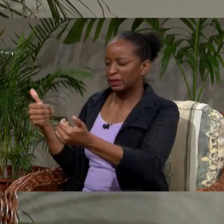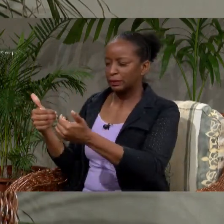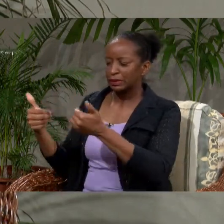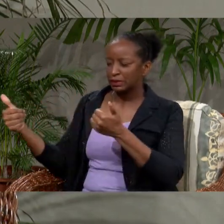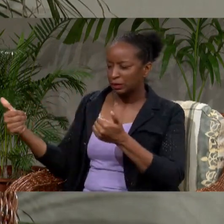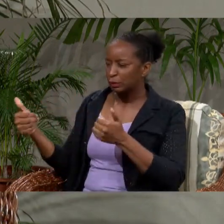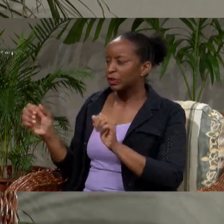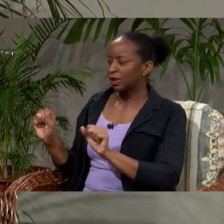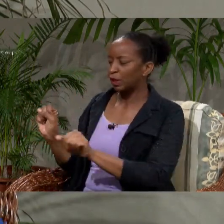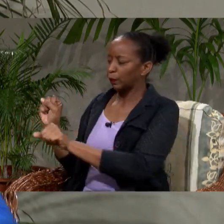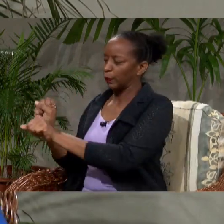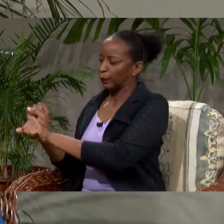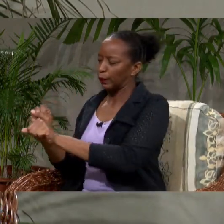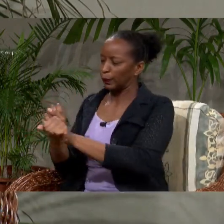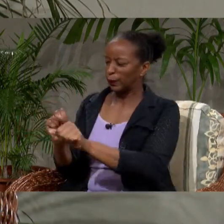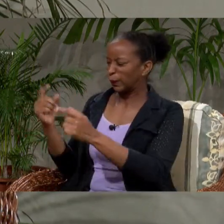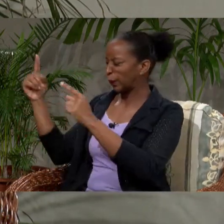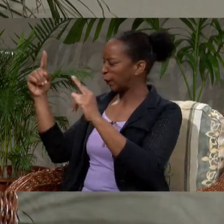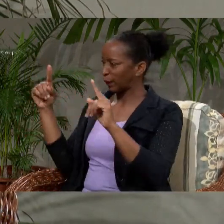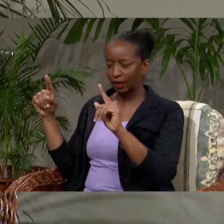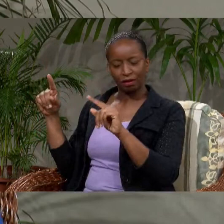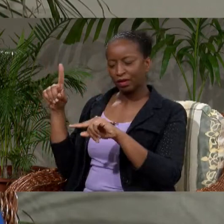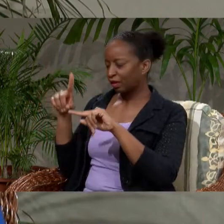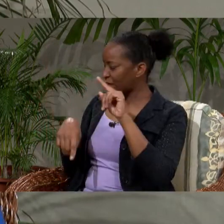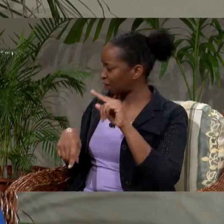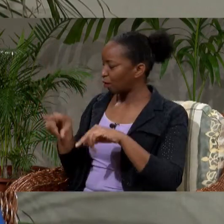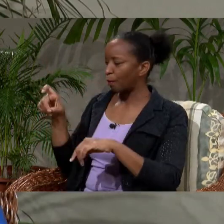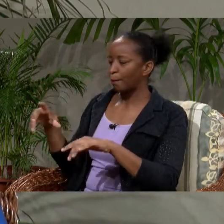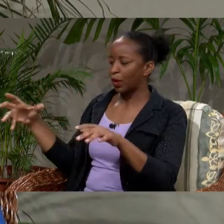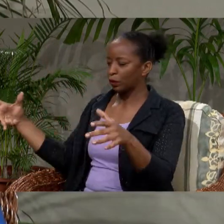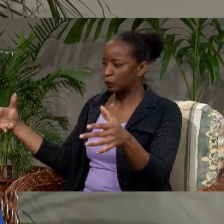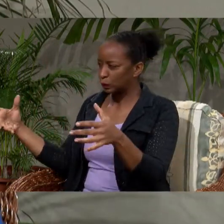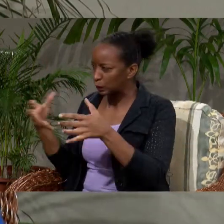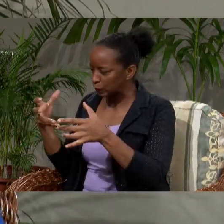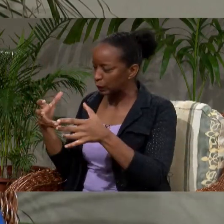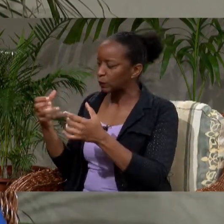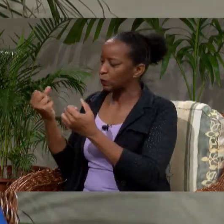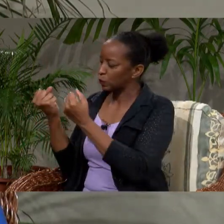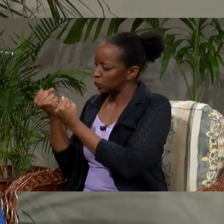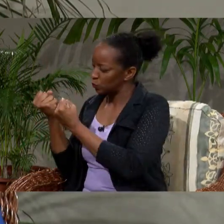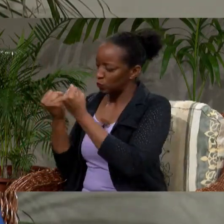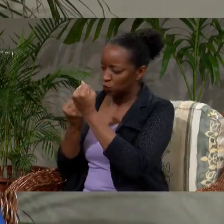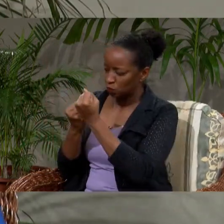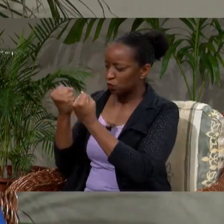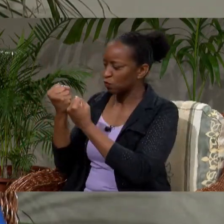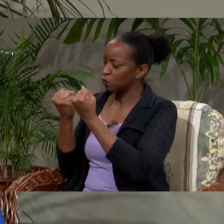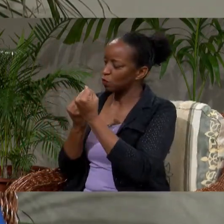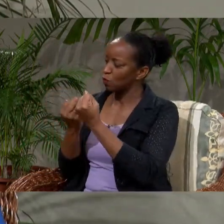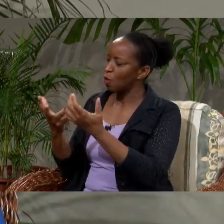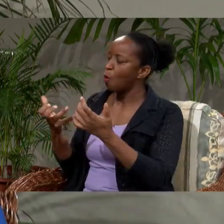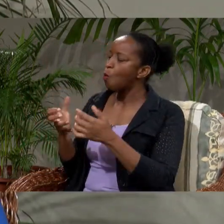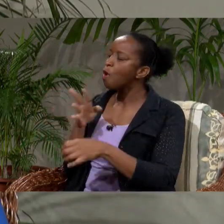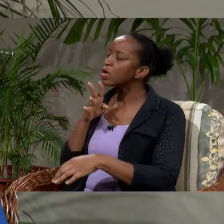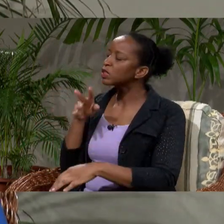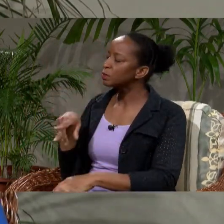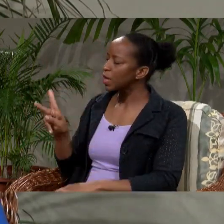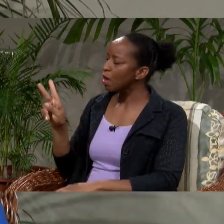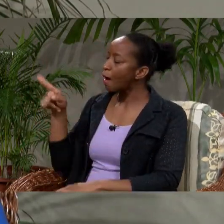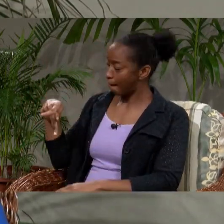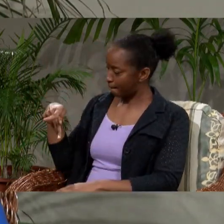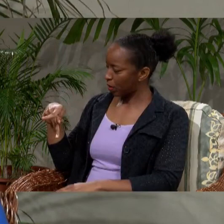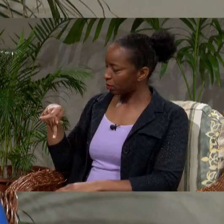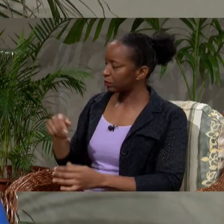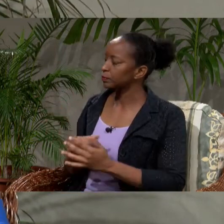able to achieve the same goal set for us. We will not be able to speak up where we like to speak up. And the fact of